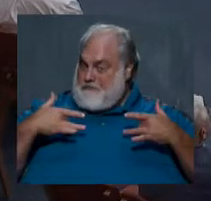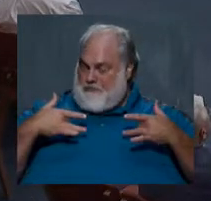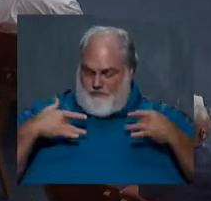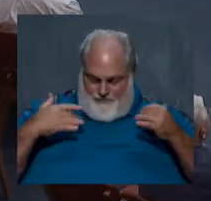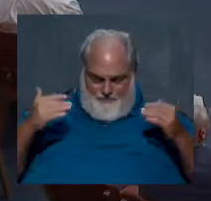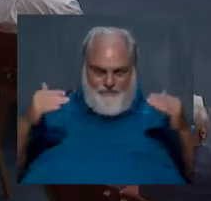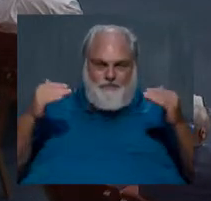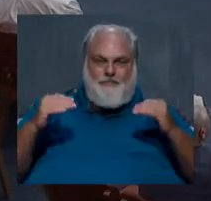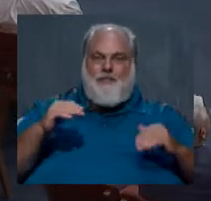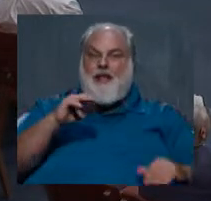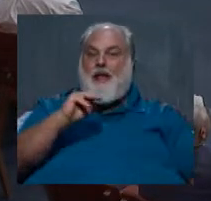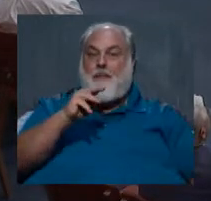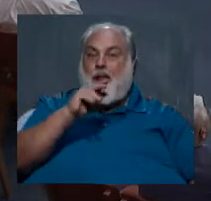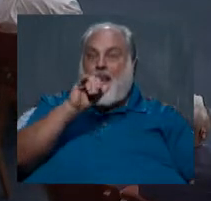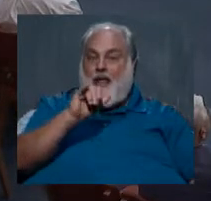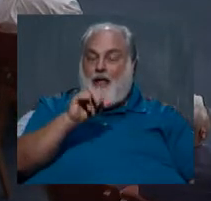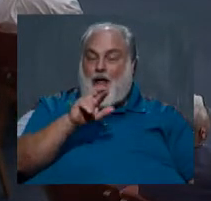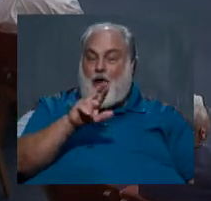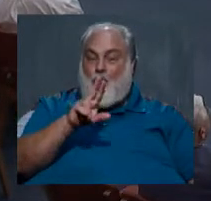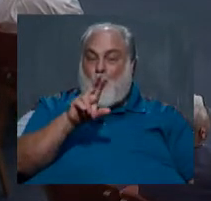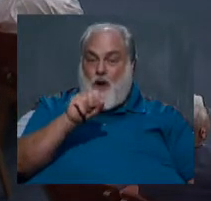Nope. Emily Russ?